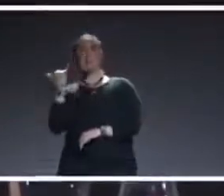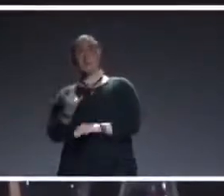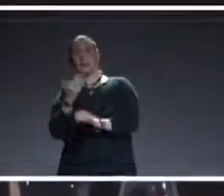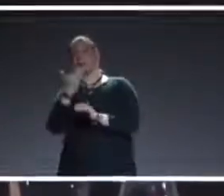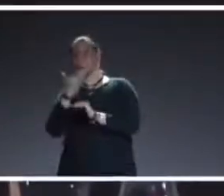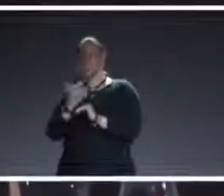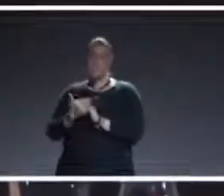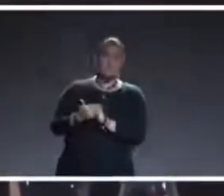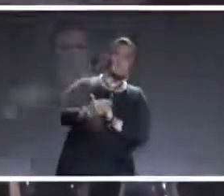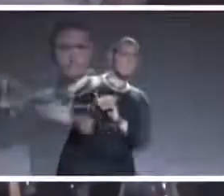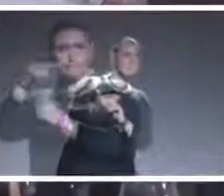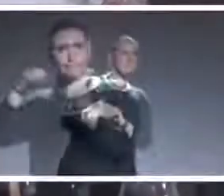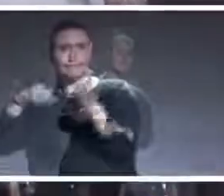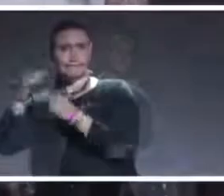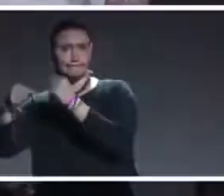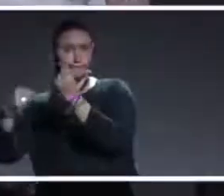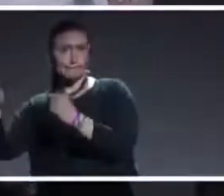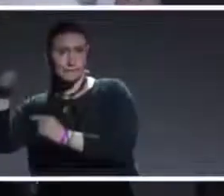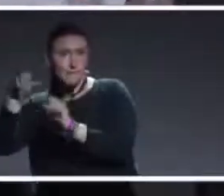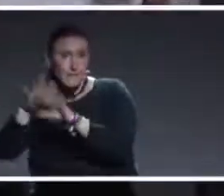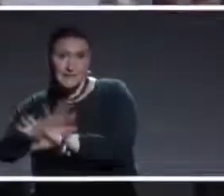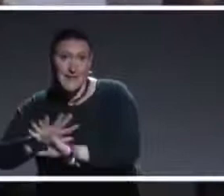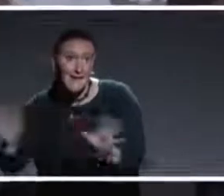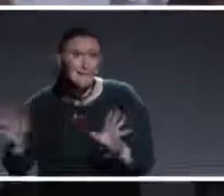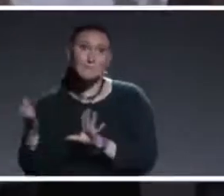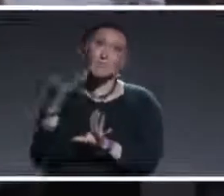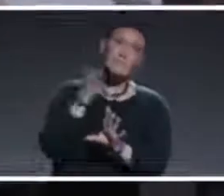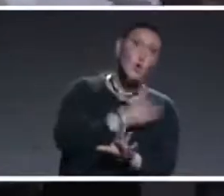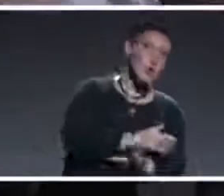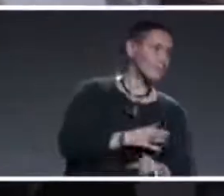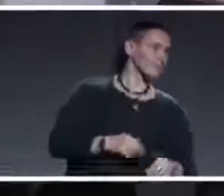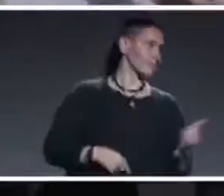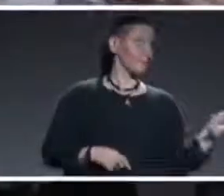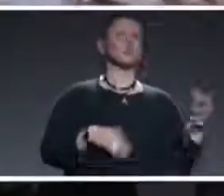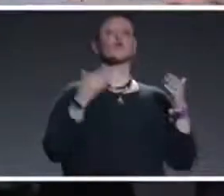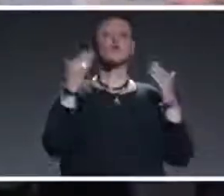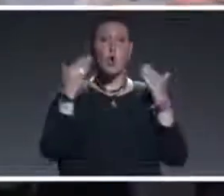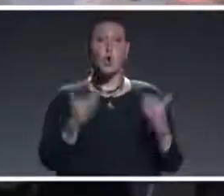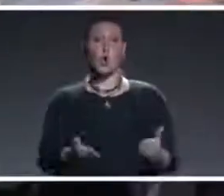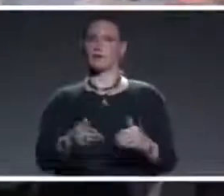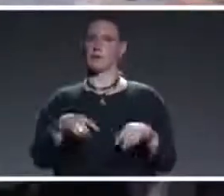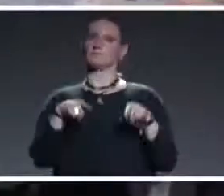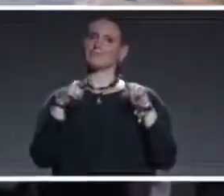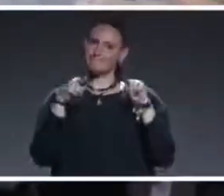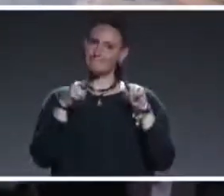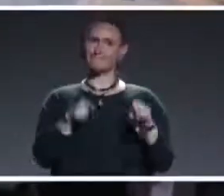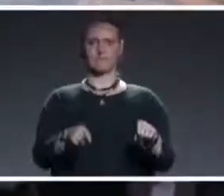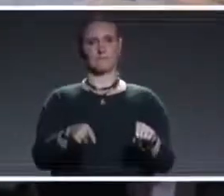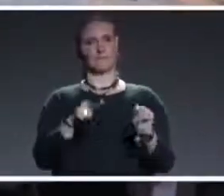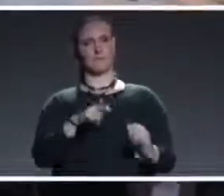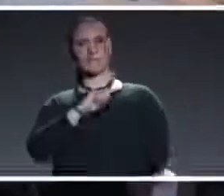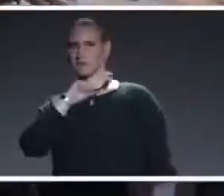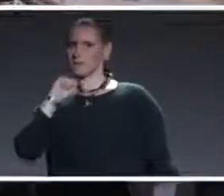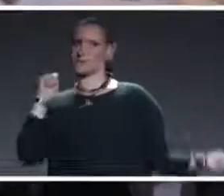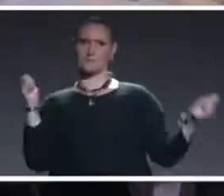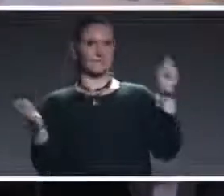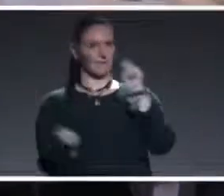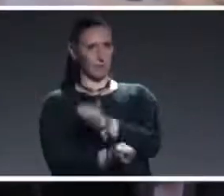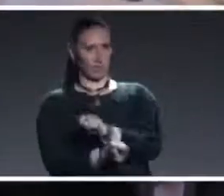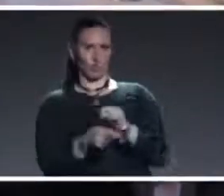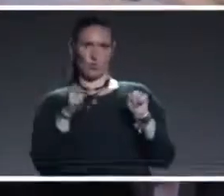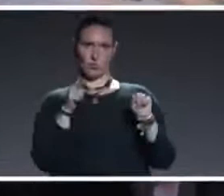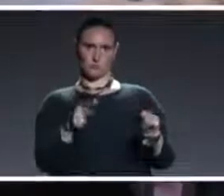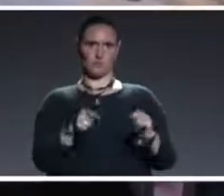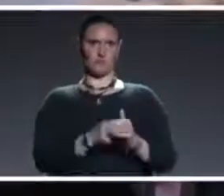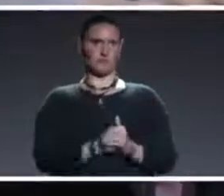like, how did you do that? That was a total revelation when I discovered, when Tom showed me how he did